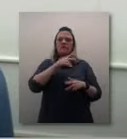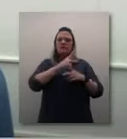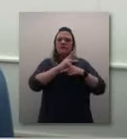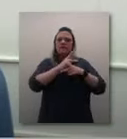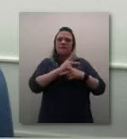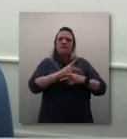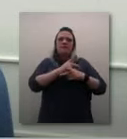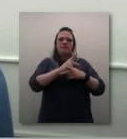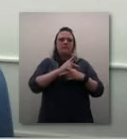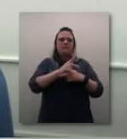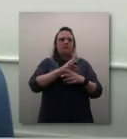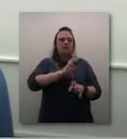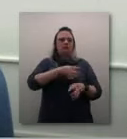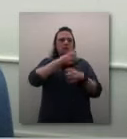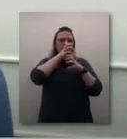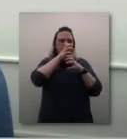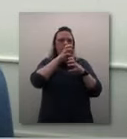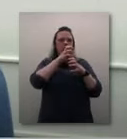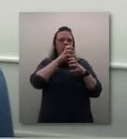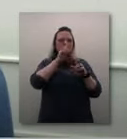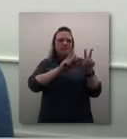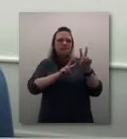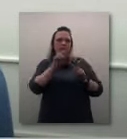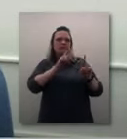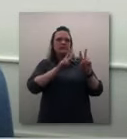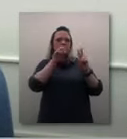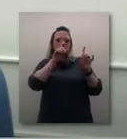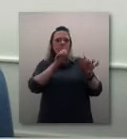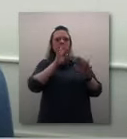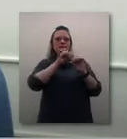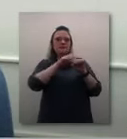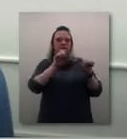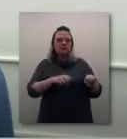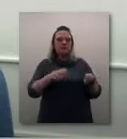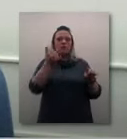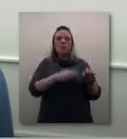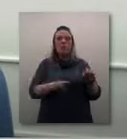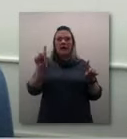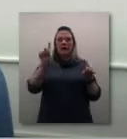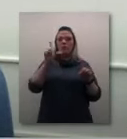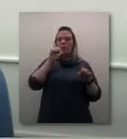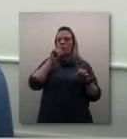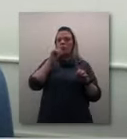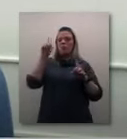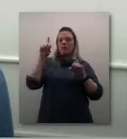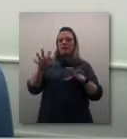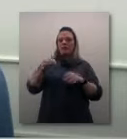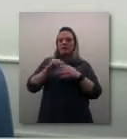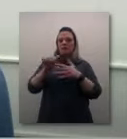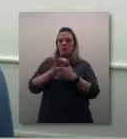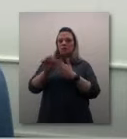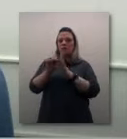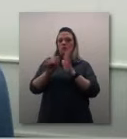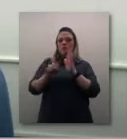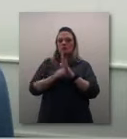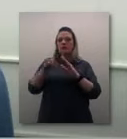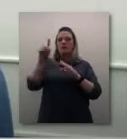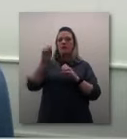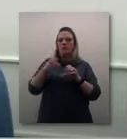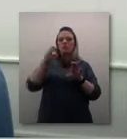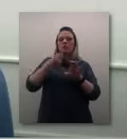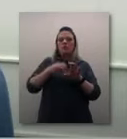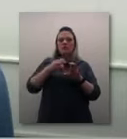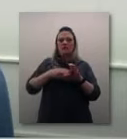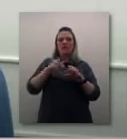any laboratory that's licensed to test people in New York State has to participate in New York State's electronic clinical